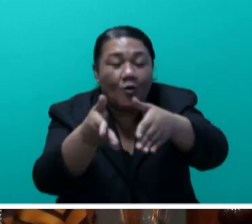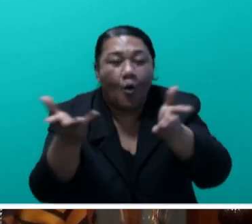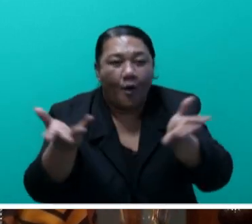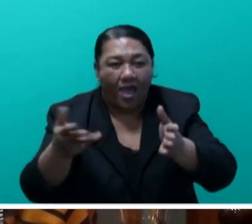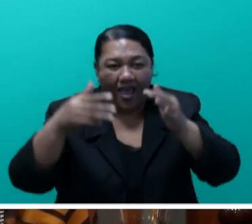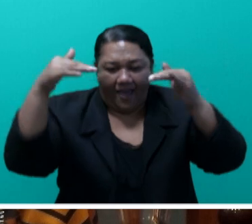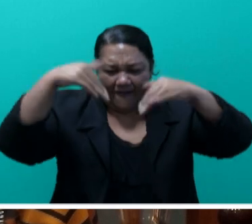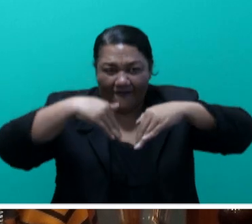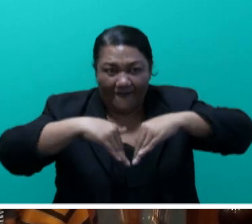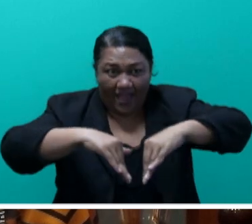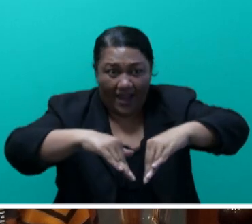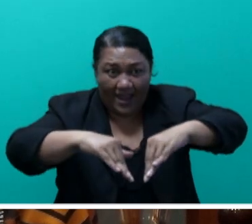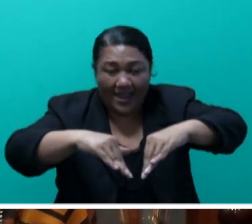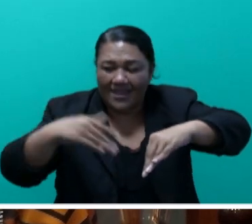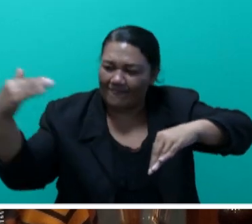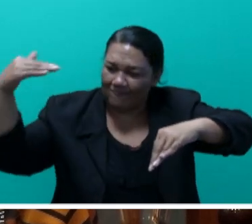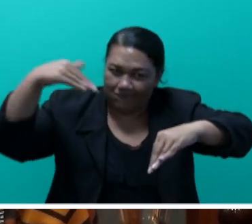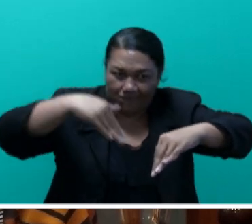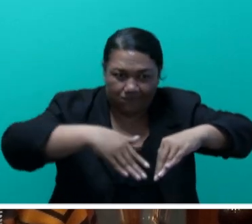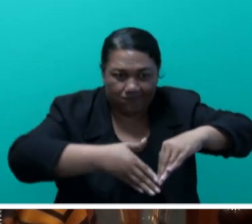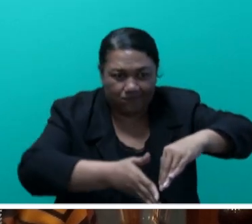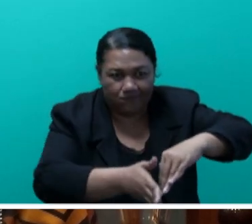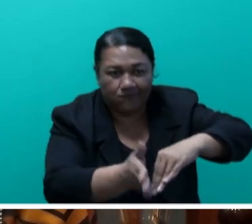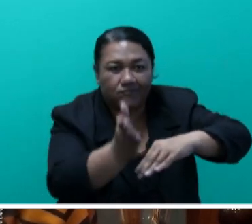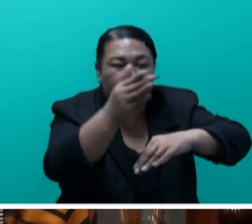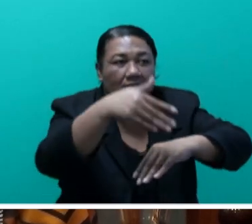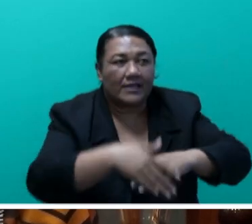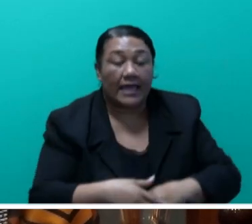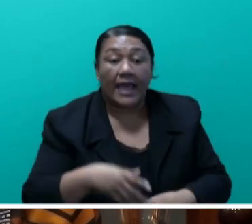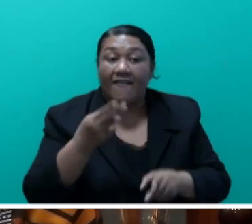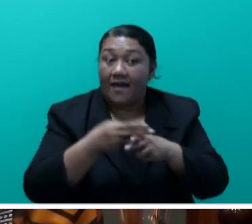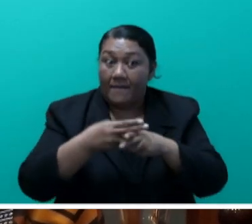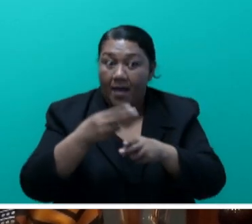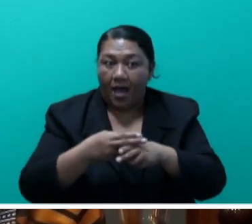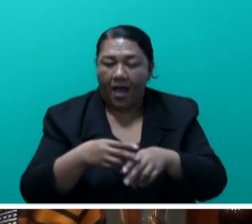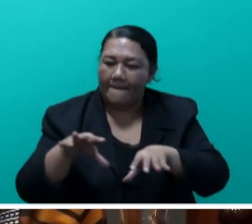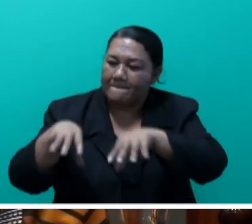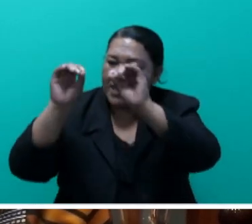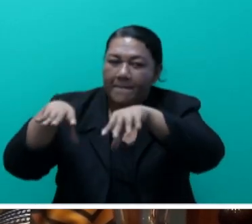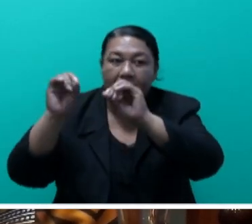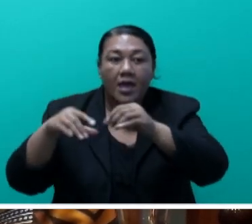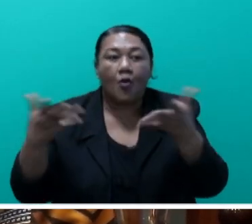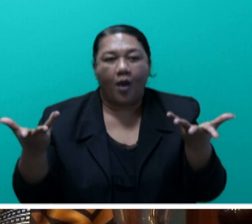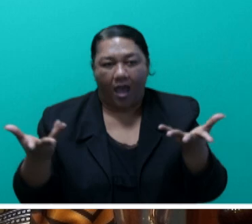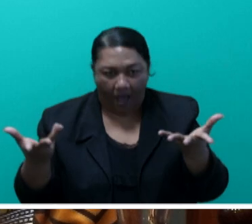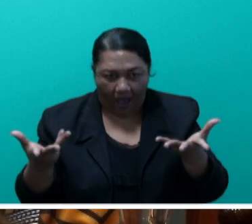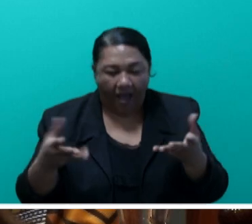Farmers, a company was picking their crop right from their doorstep, and that's how